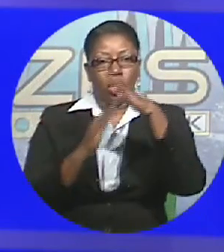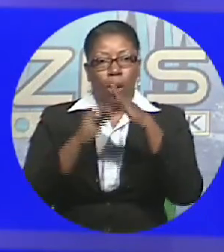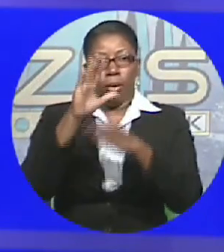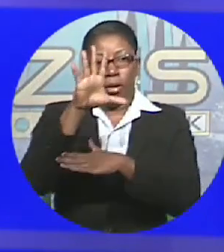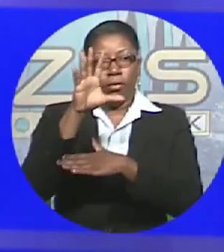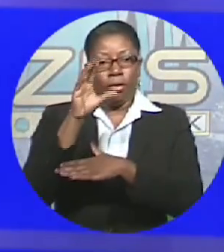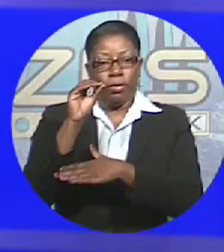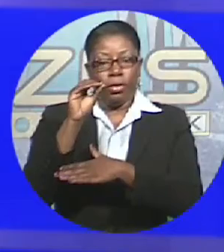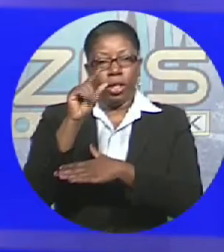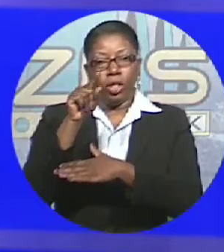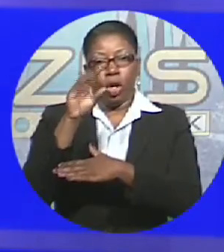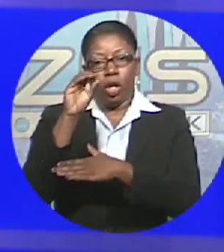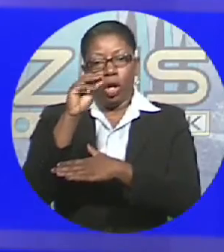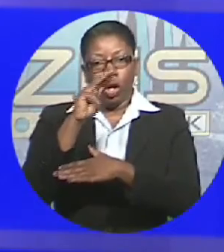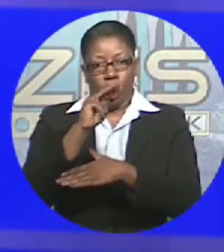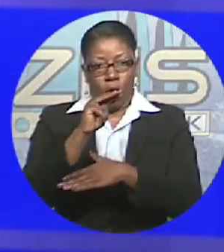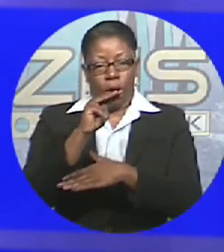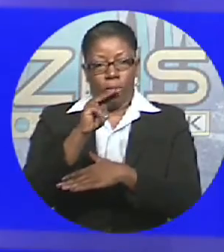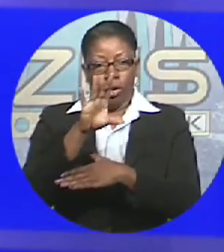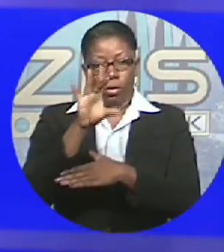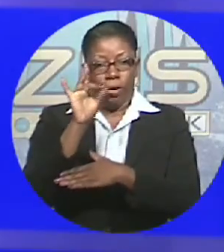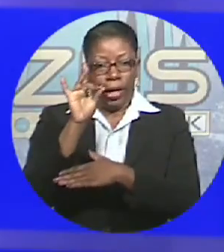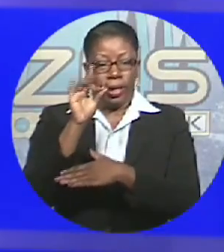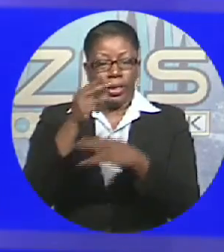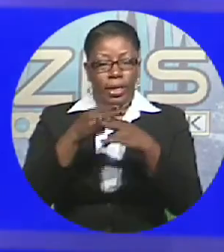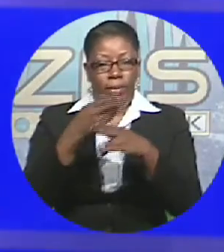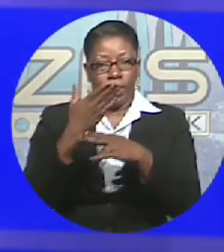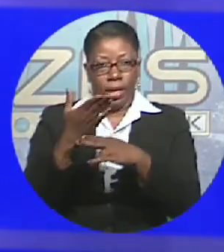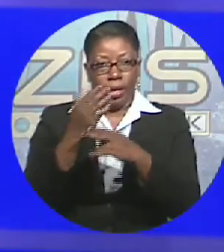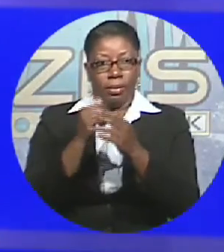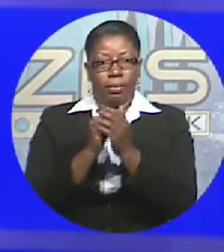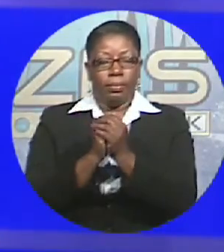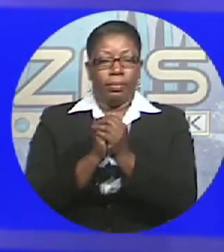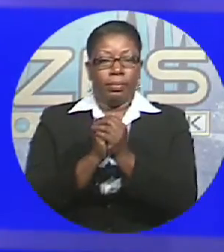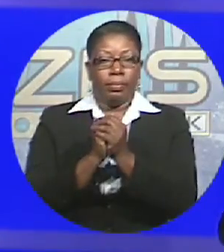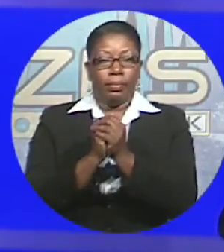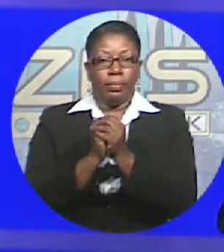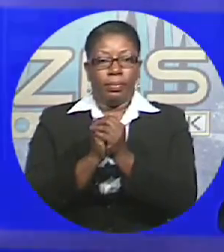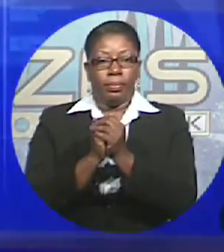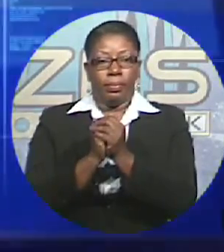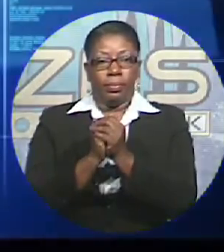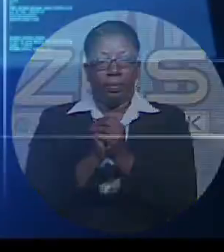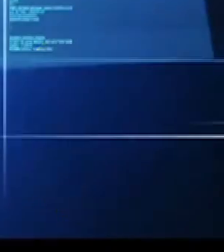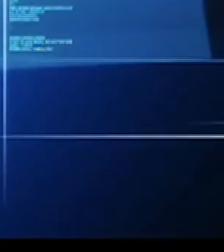BahamasTop50.com. And that will do it for sports. Don't go anywhere, there's more to come after the break.